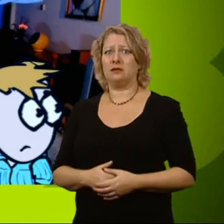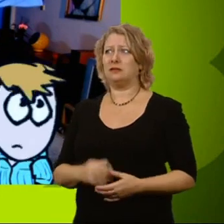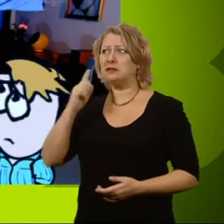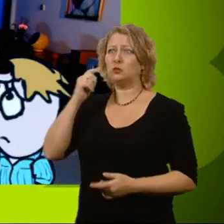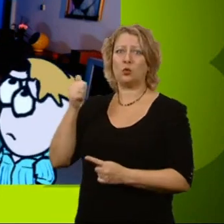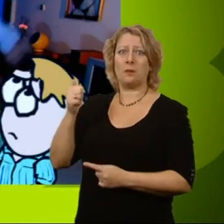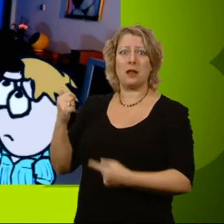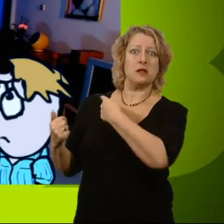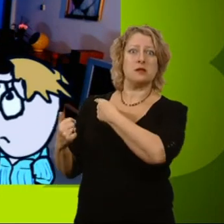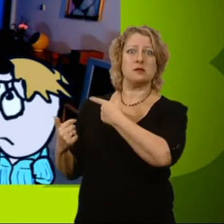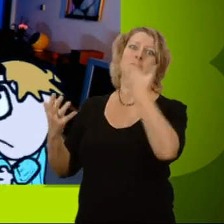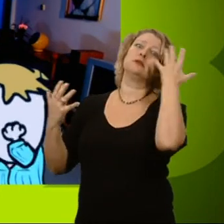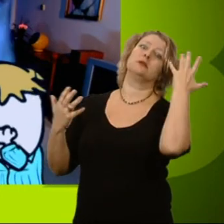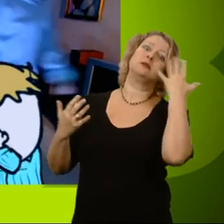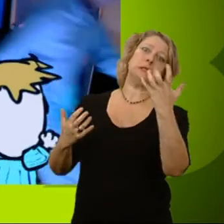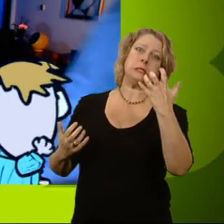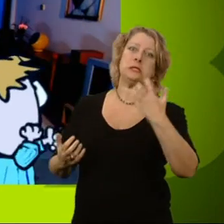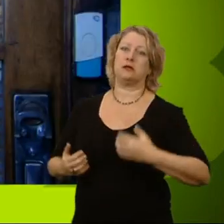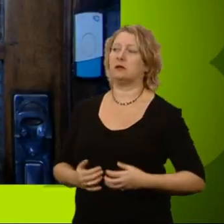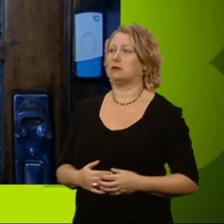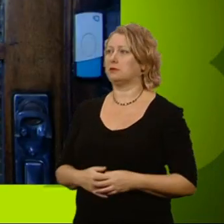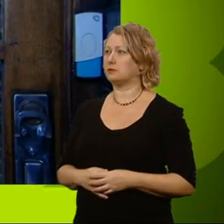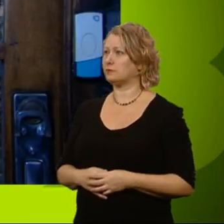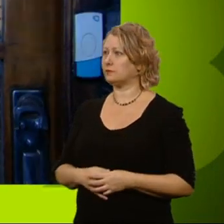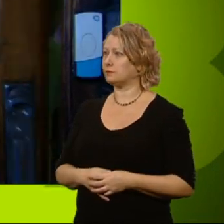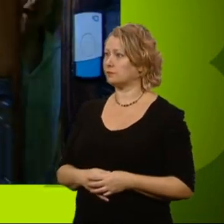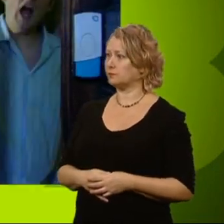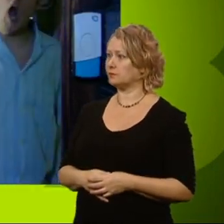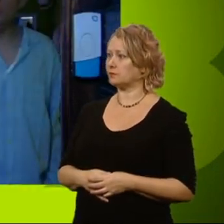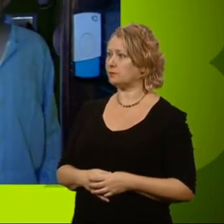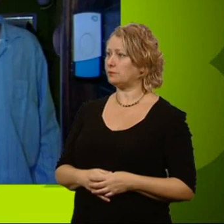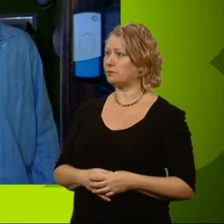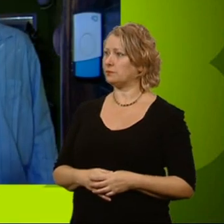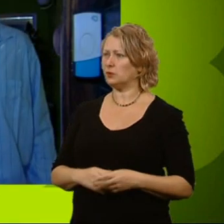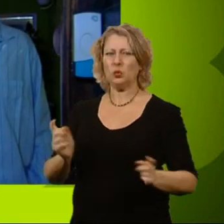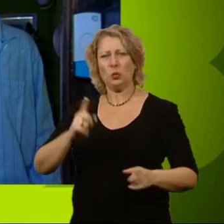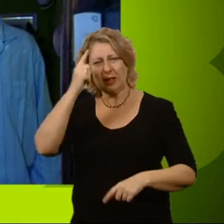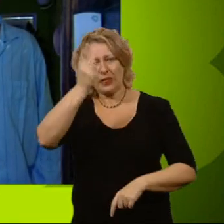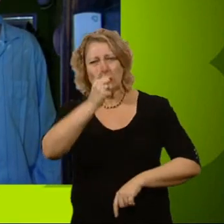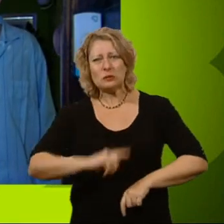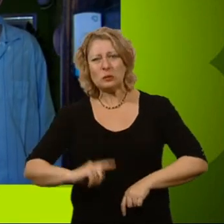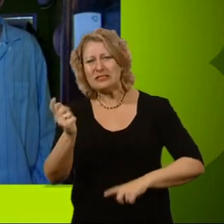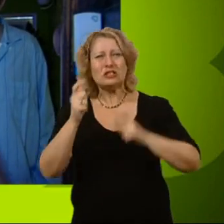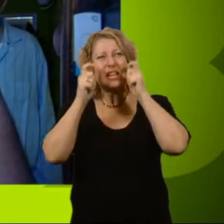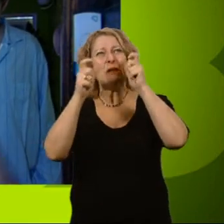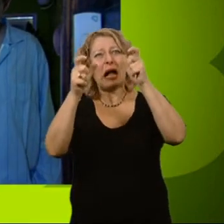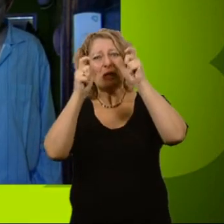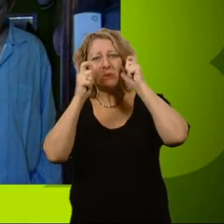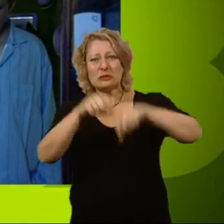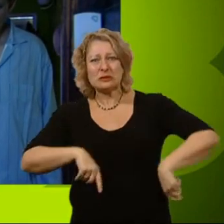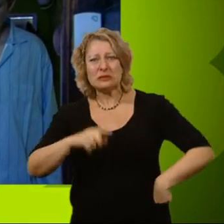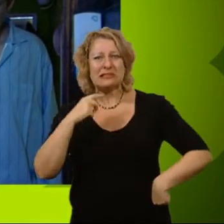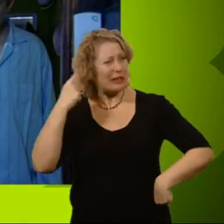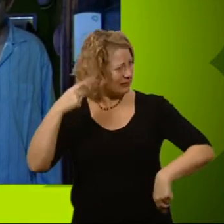Look what you've done! You've torn it now! Big Howard! Hello? What do you think you're doing, shouting at the top of your voice in the middle